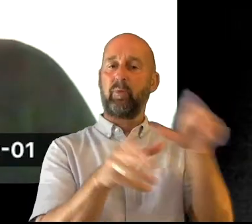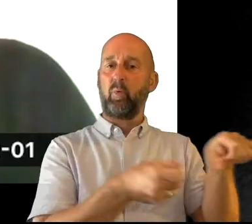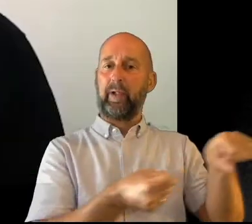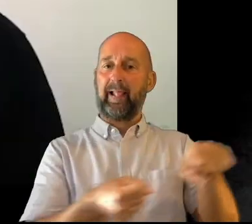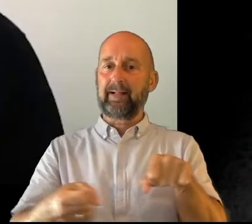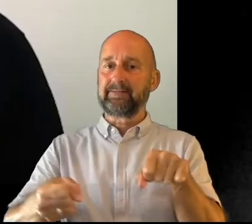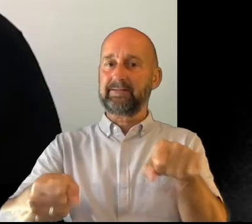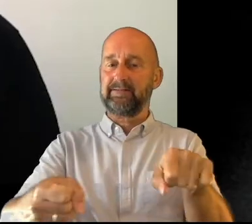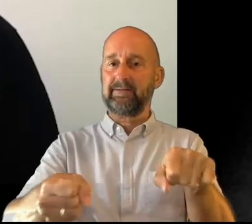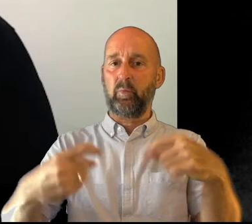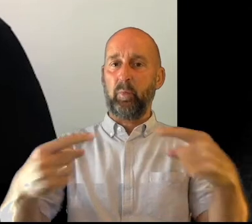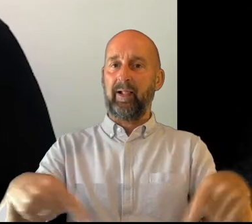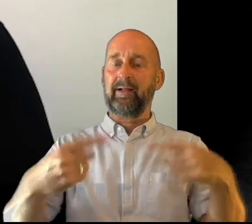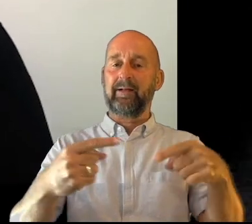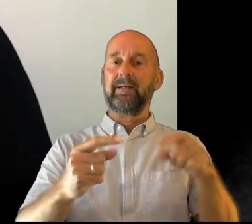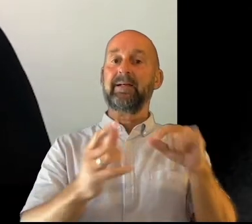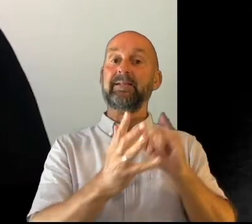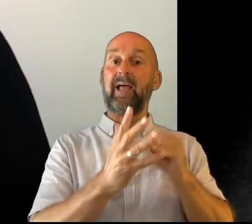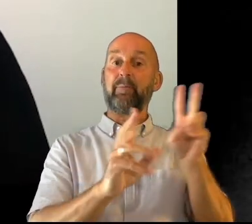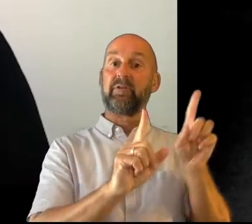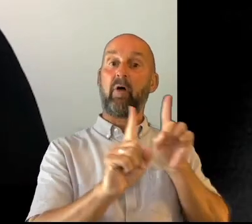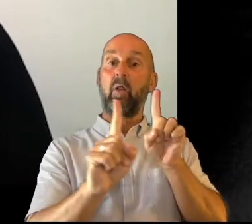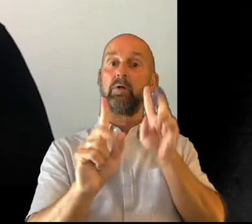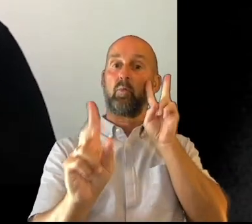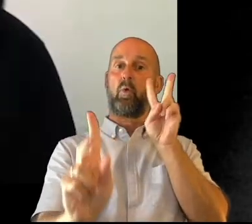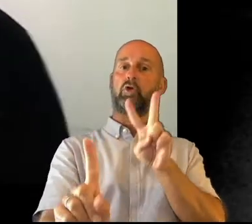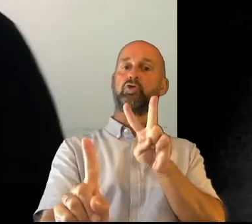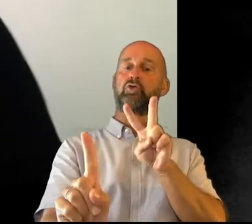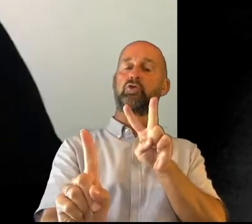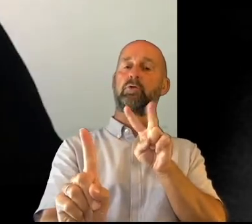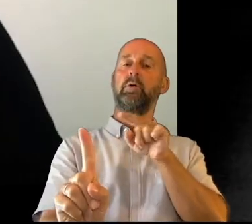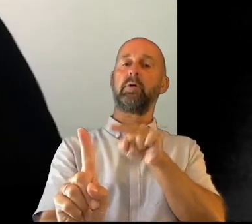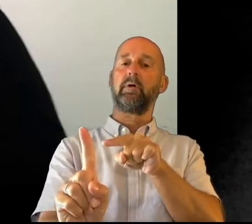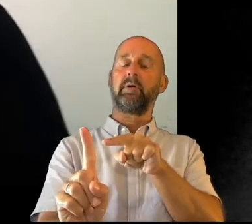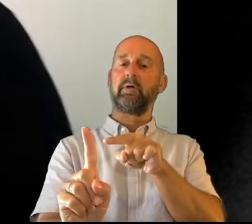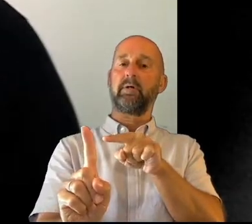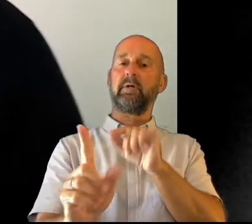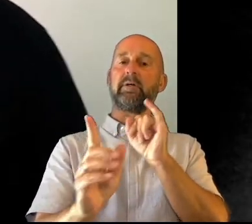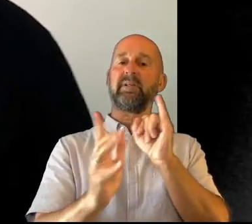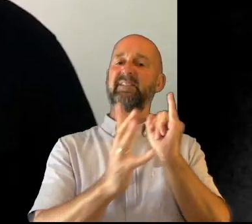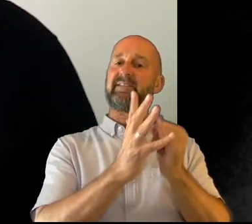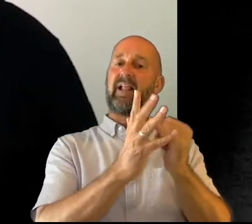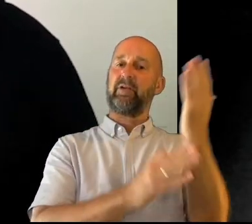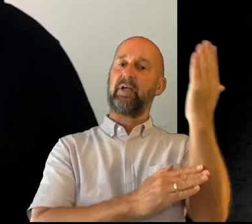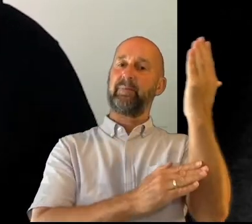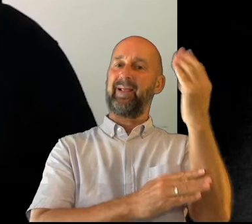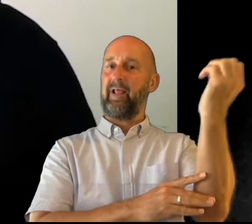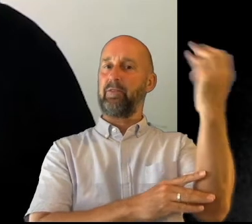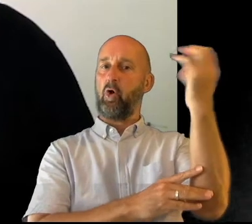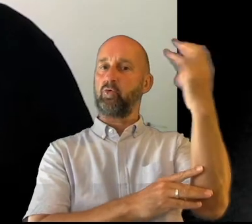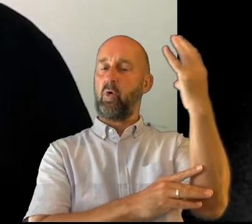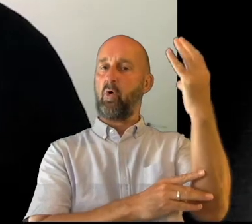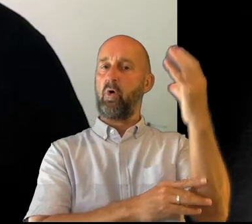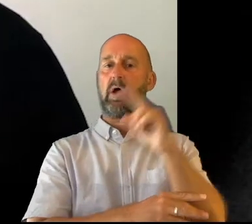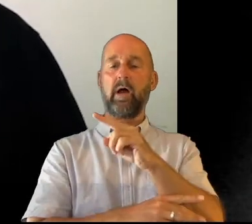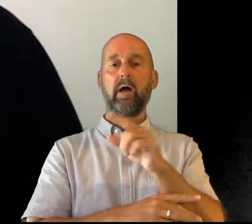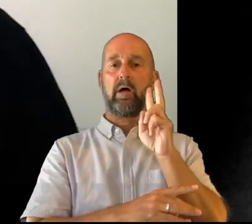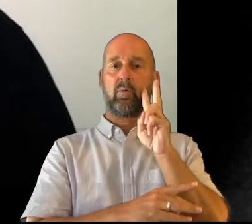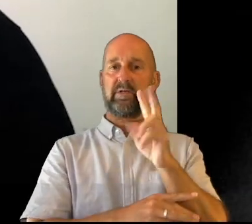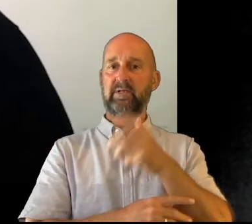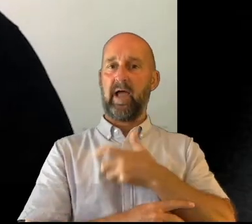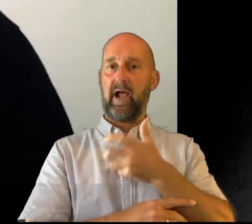event. Samrah has followed and watches at a distance. She hears Sylvia over a speaker in the corridor. We see Samrah's